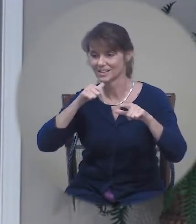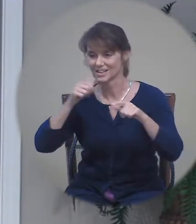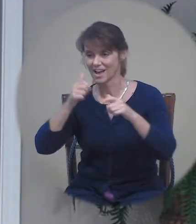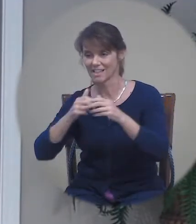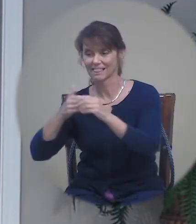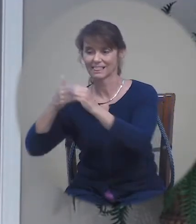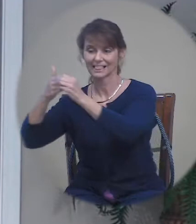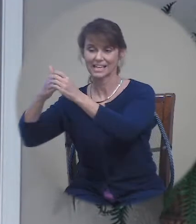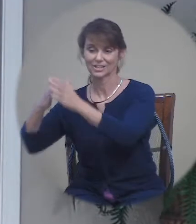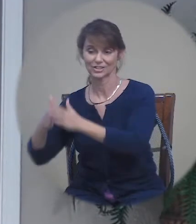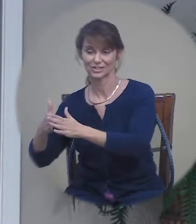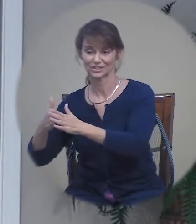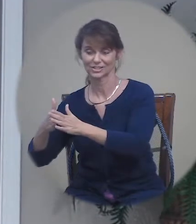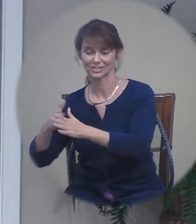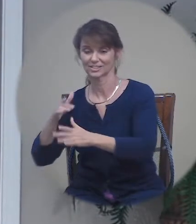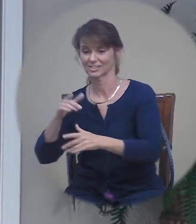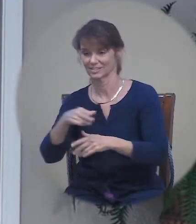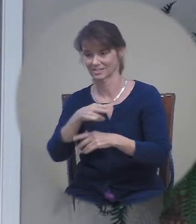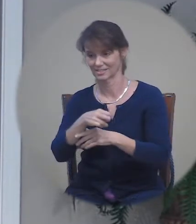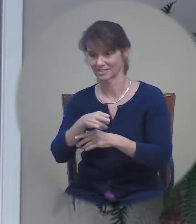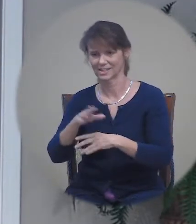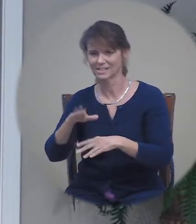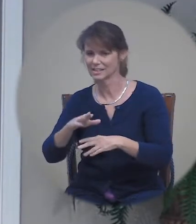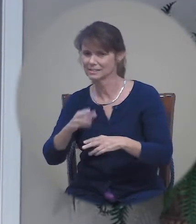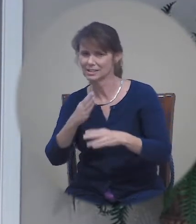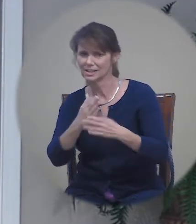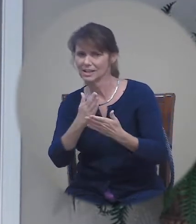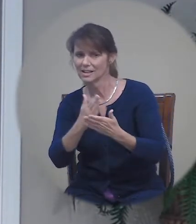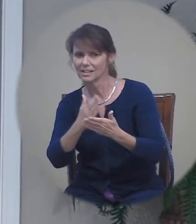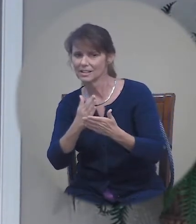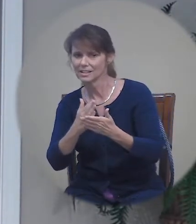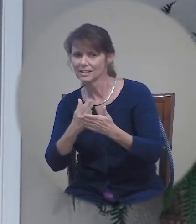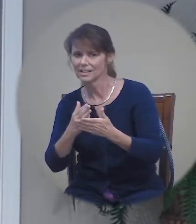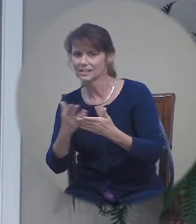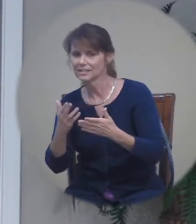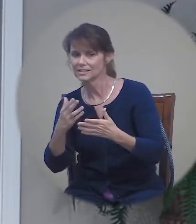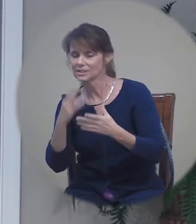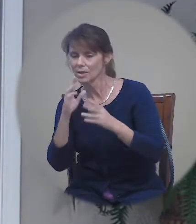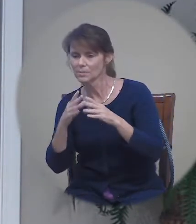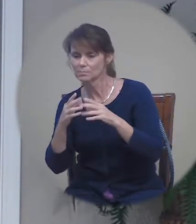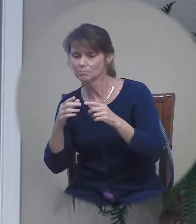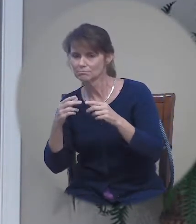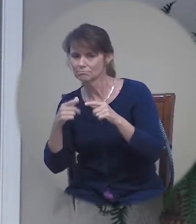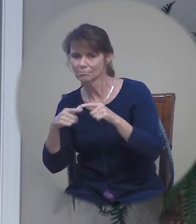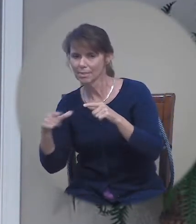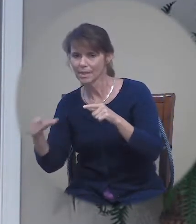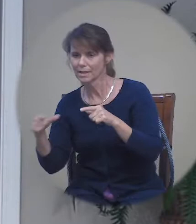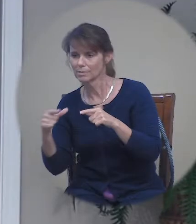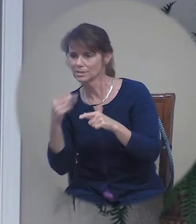continue to speak with us in Aramaic and don't speak in Hebrew because we don't want the people to understand.